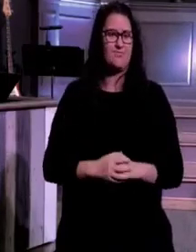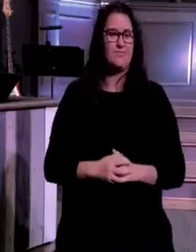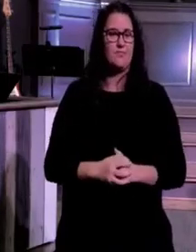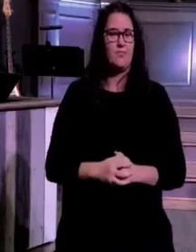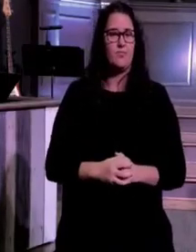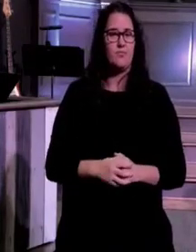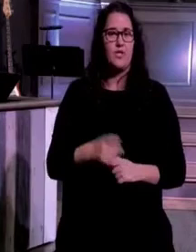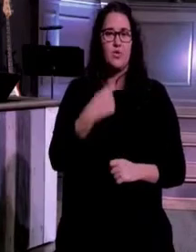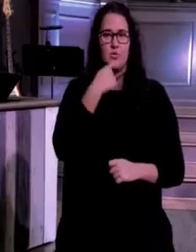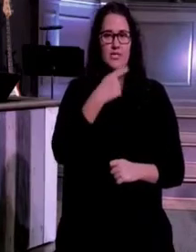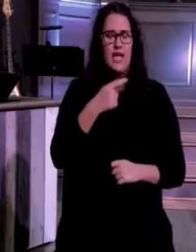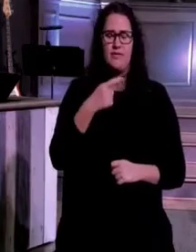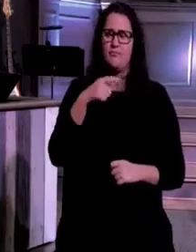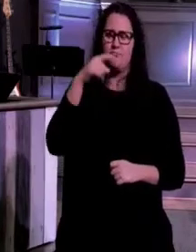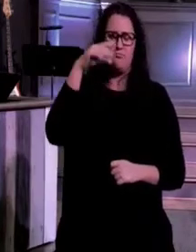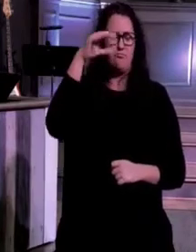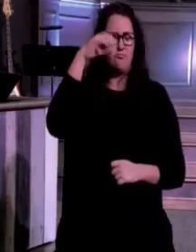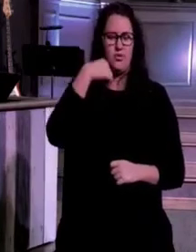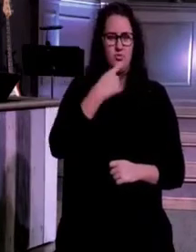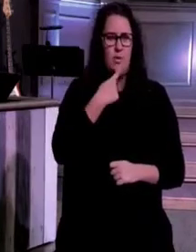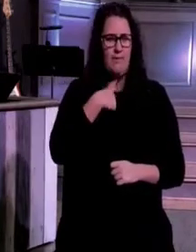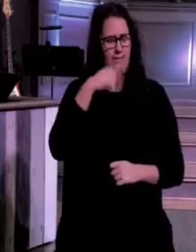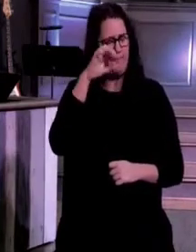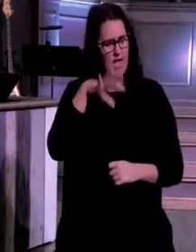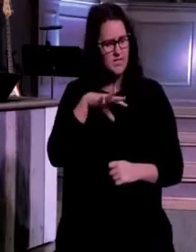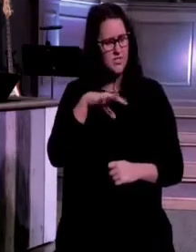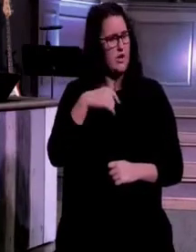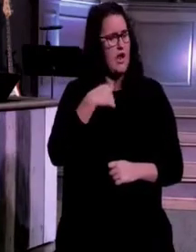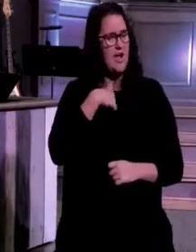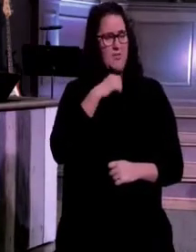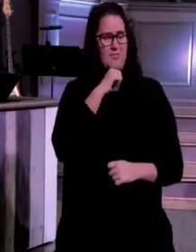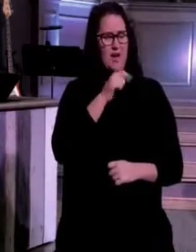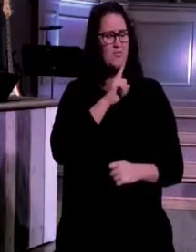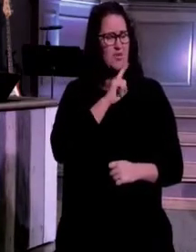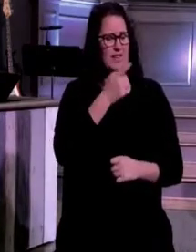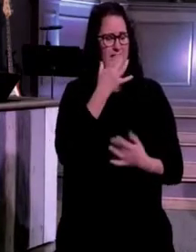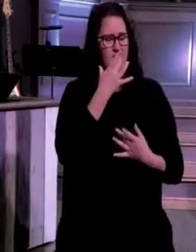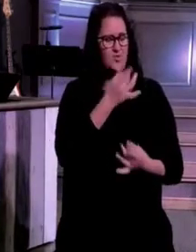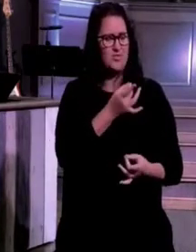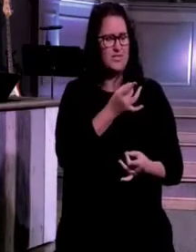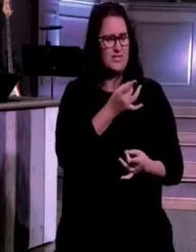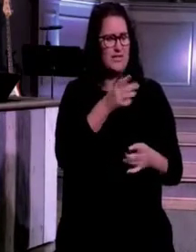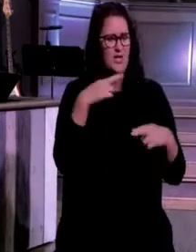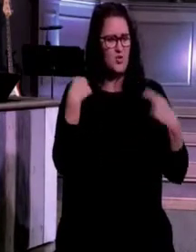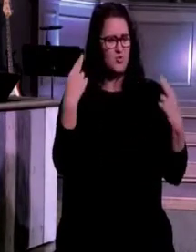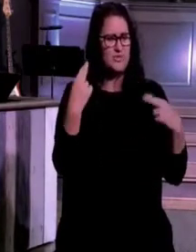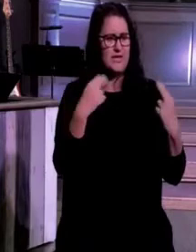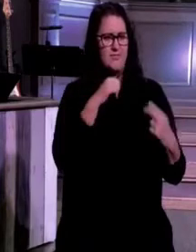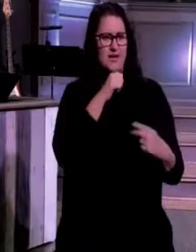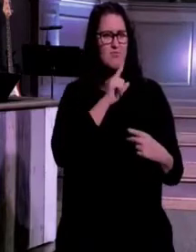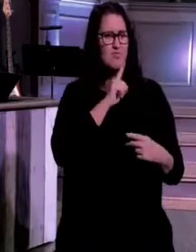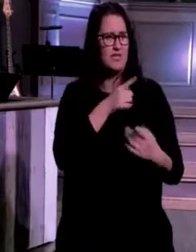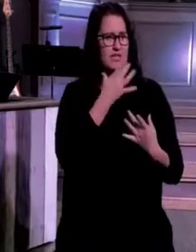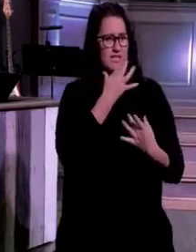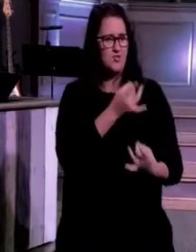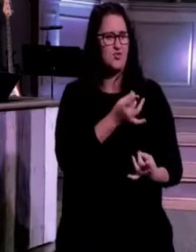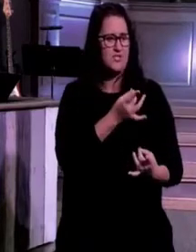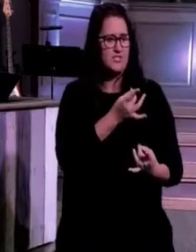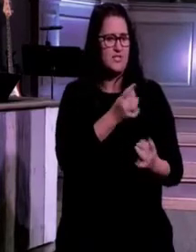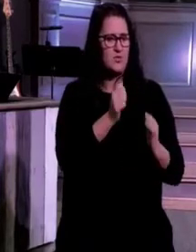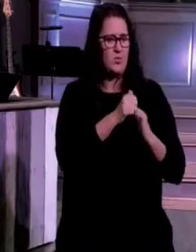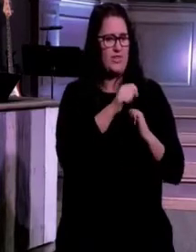You say, Brother Jacky, I'm not really interested in a crusade. I'm not really interested in